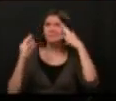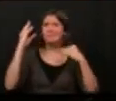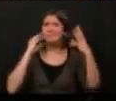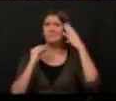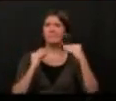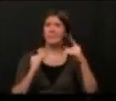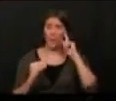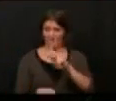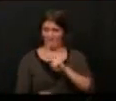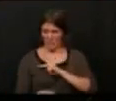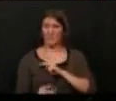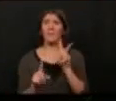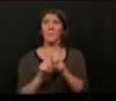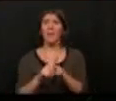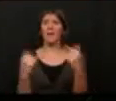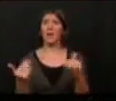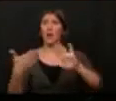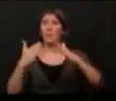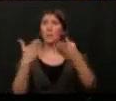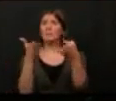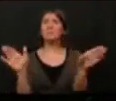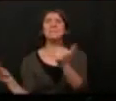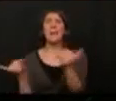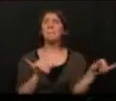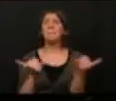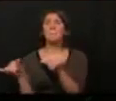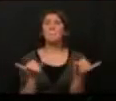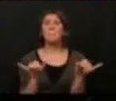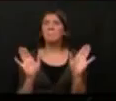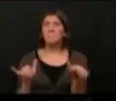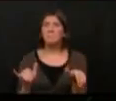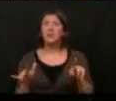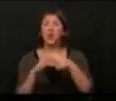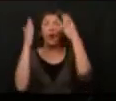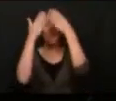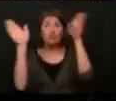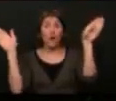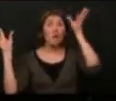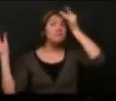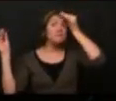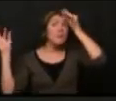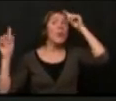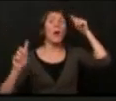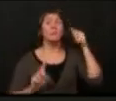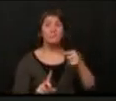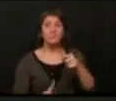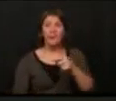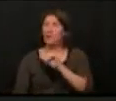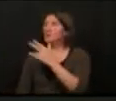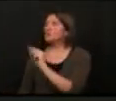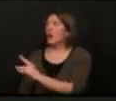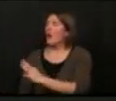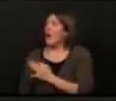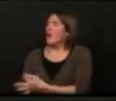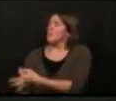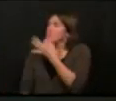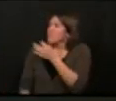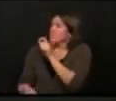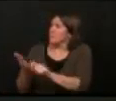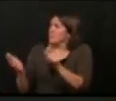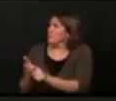that best thinking to this process. So I'd like to start broad and then move in. Donna, you can write my speech anytime.